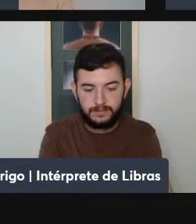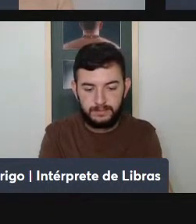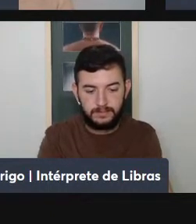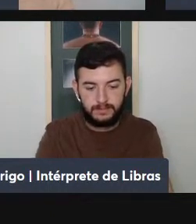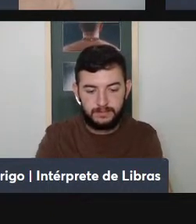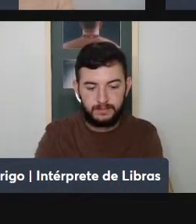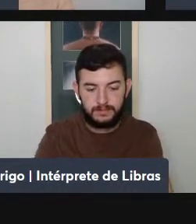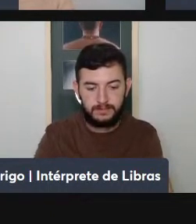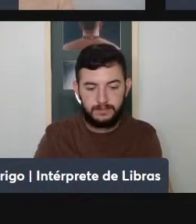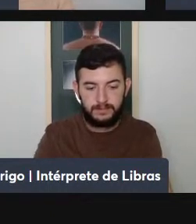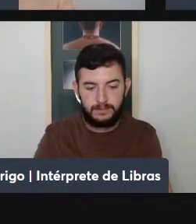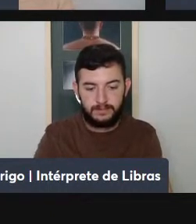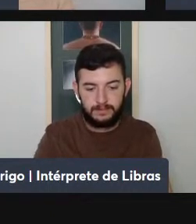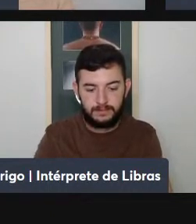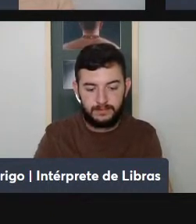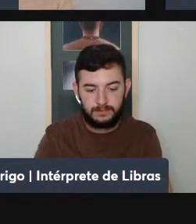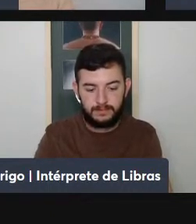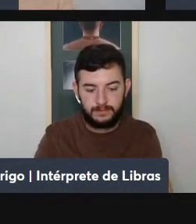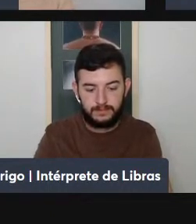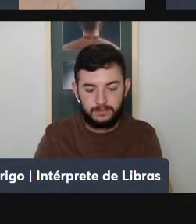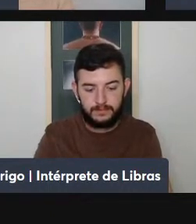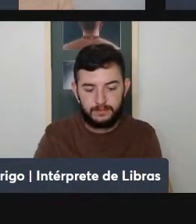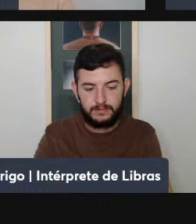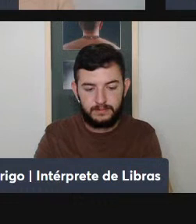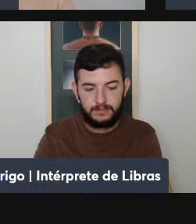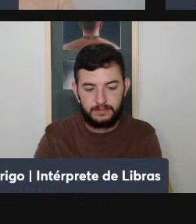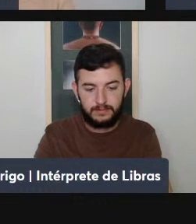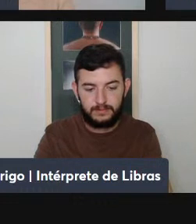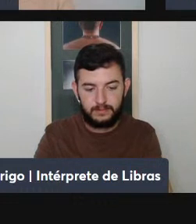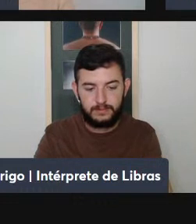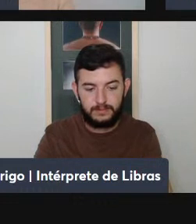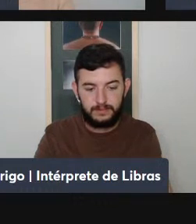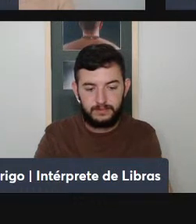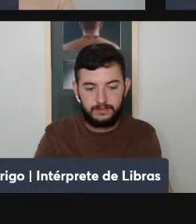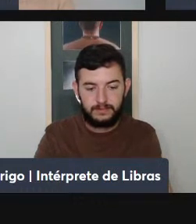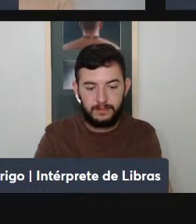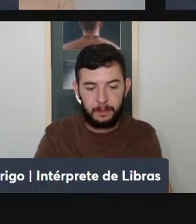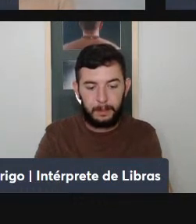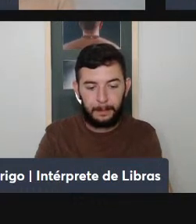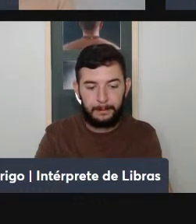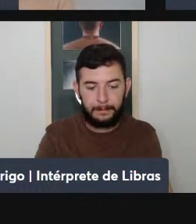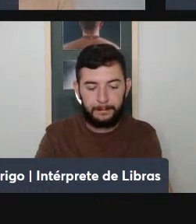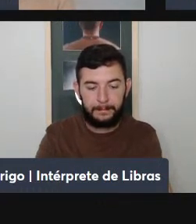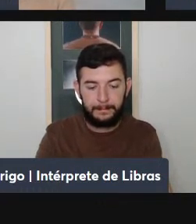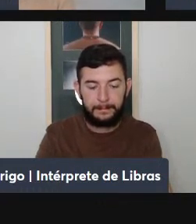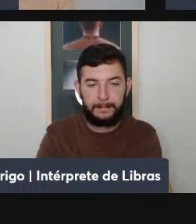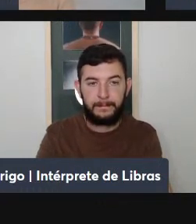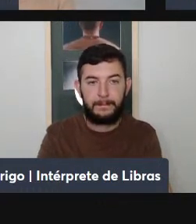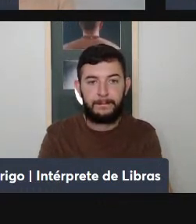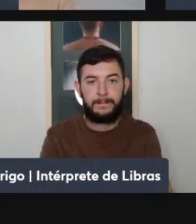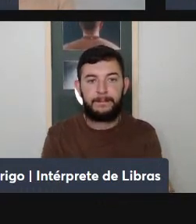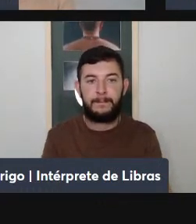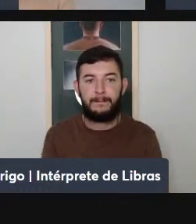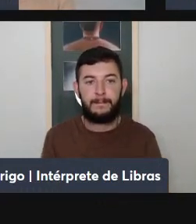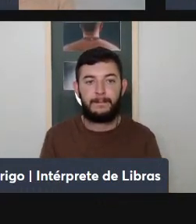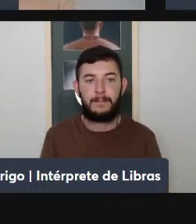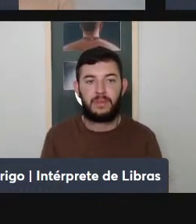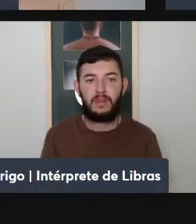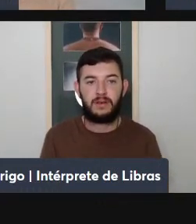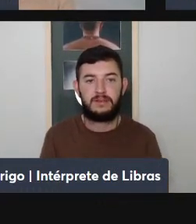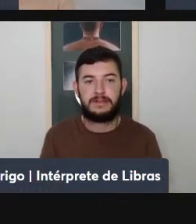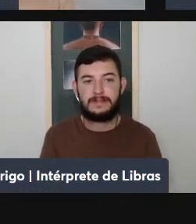in opening up the issue of the inequalities in the global economy of knowledge.